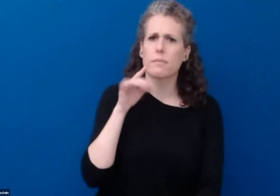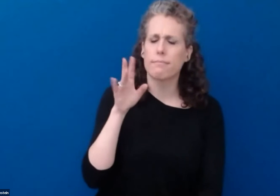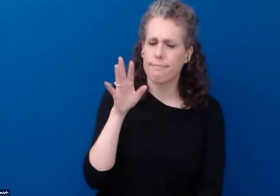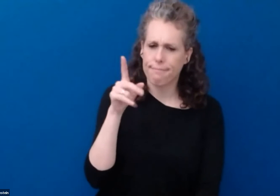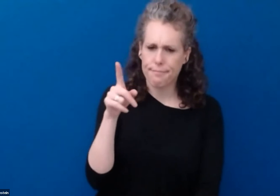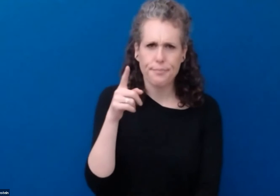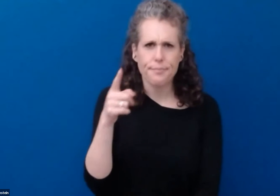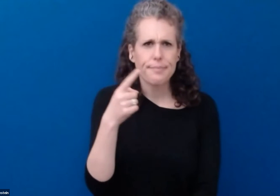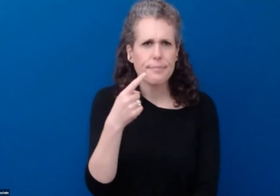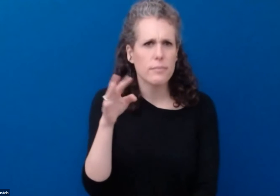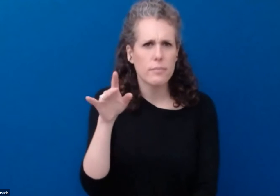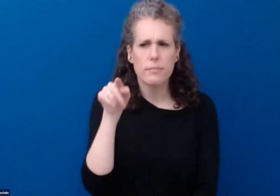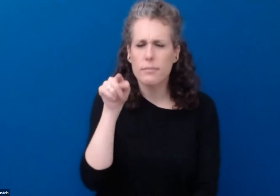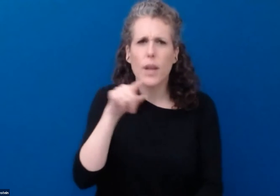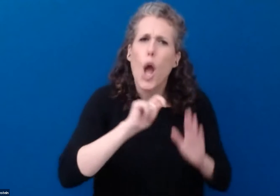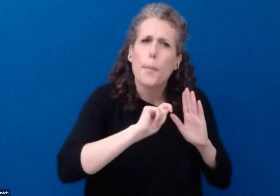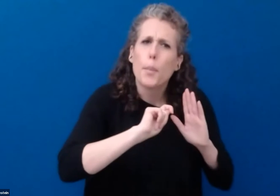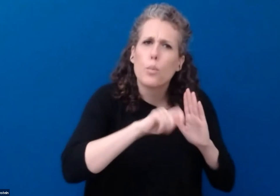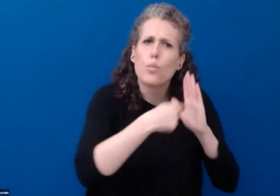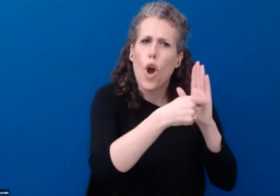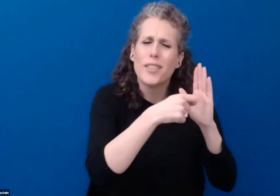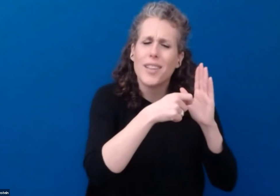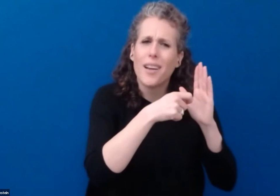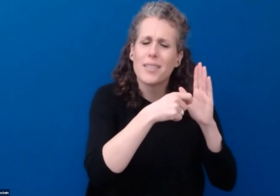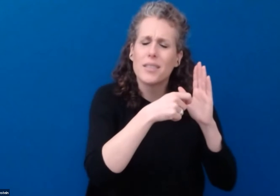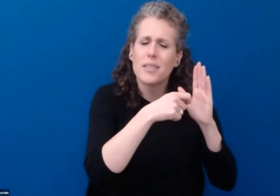the project. I think that is a key